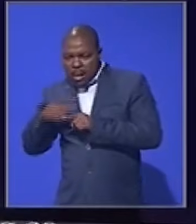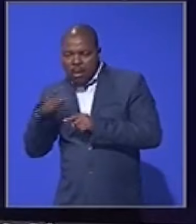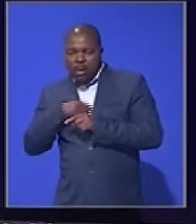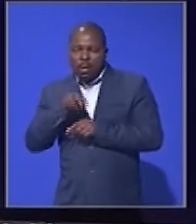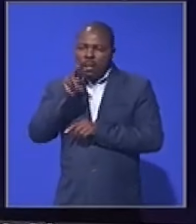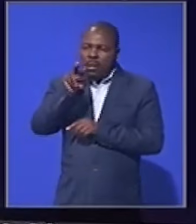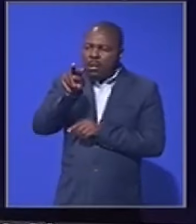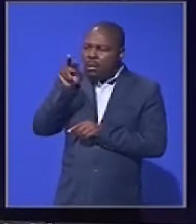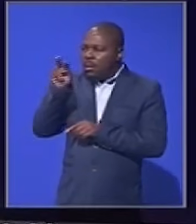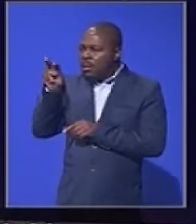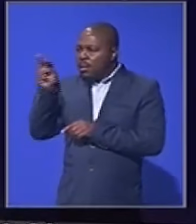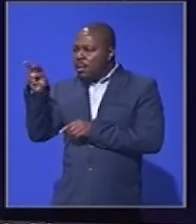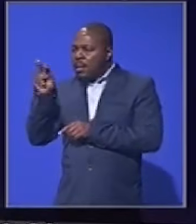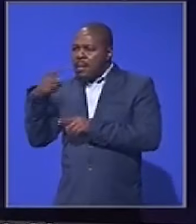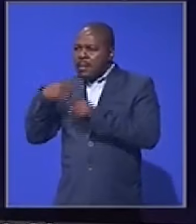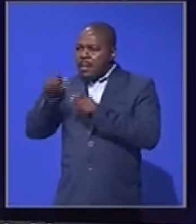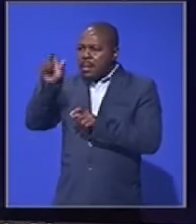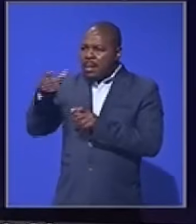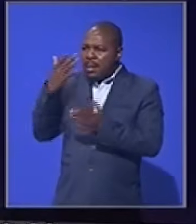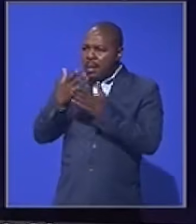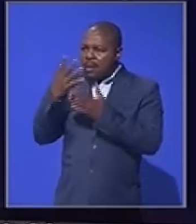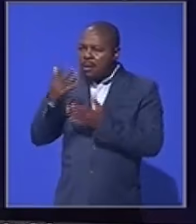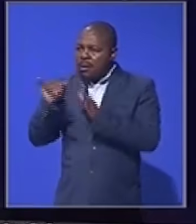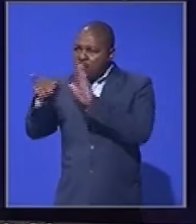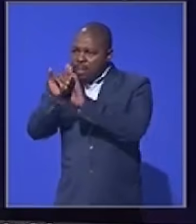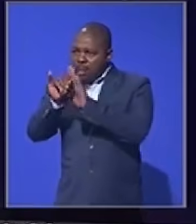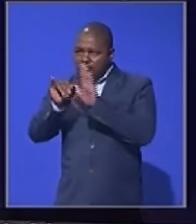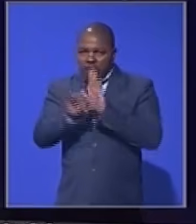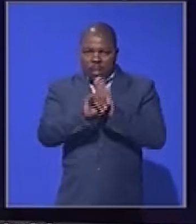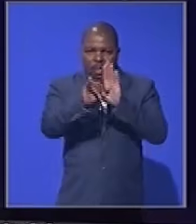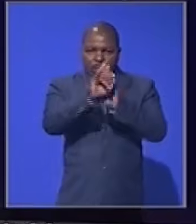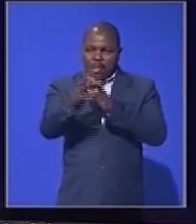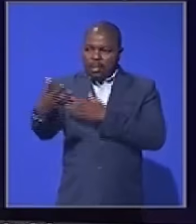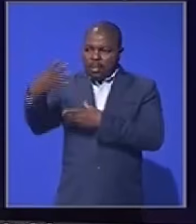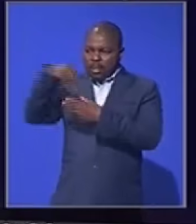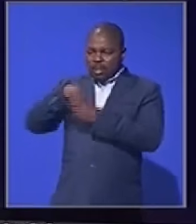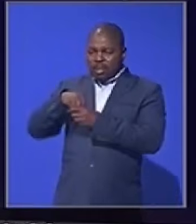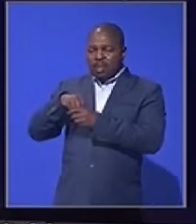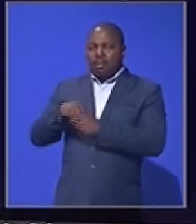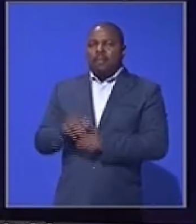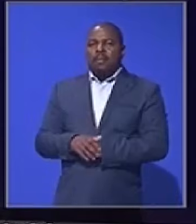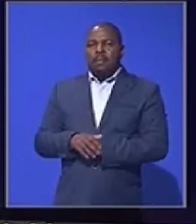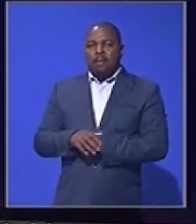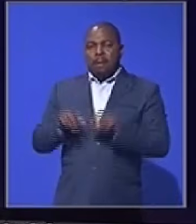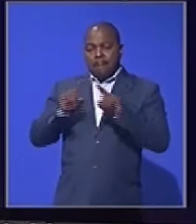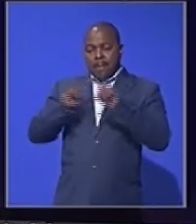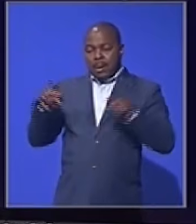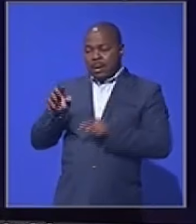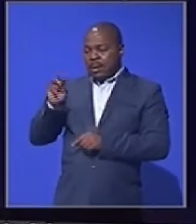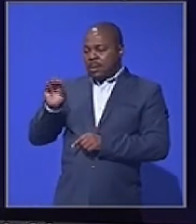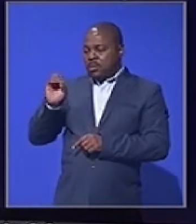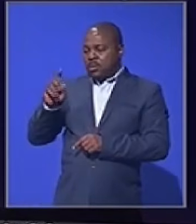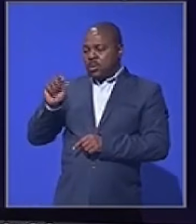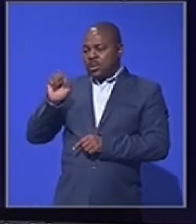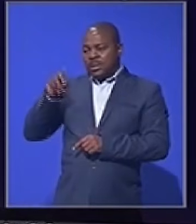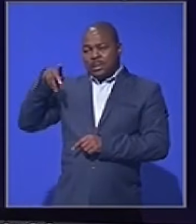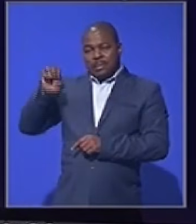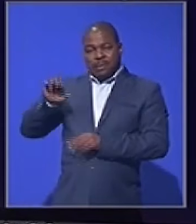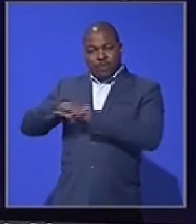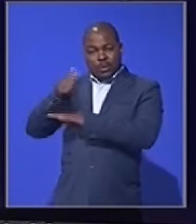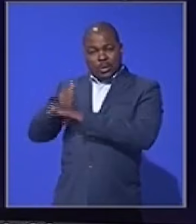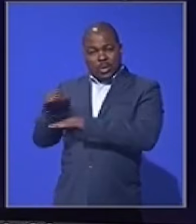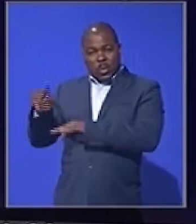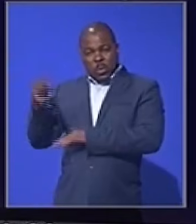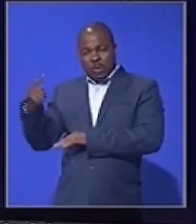ba bangwe ba dibapadi tse re ka kgona go tla go ba identify go ba check magates not only ka mo leveleng ya Motsepe Foundation fela le ka